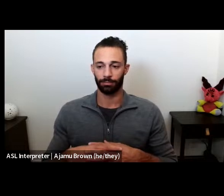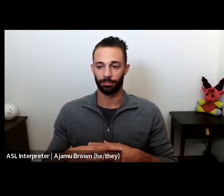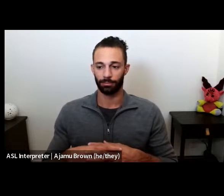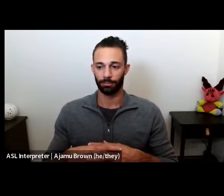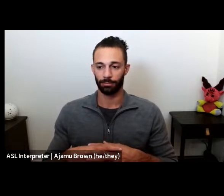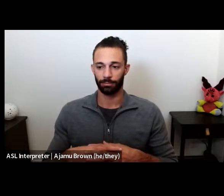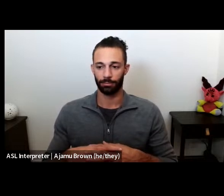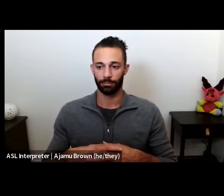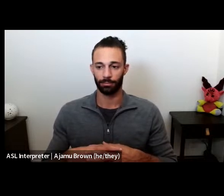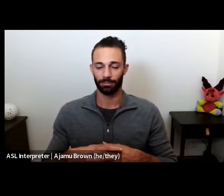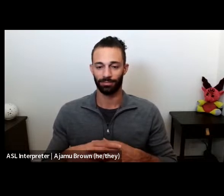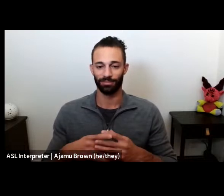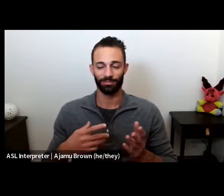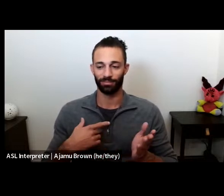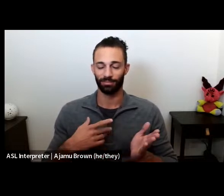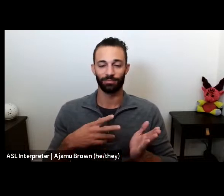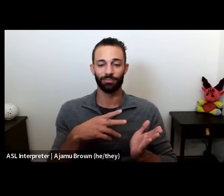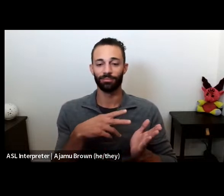head immediately.